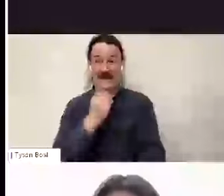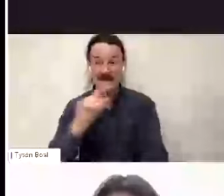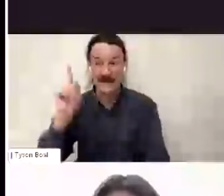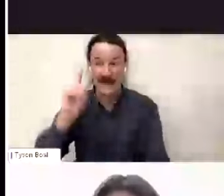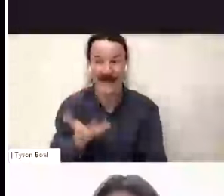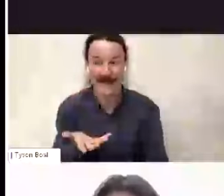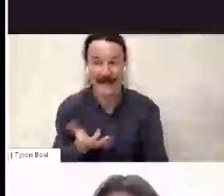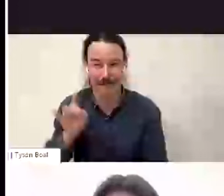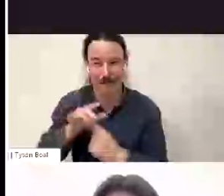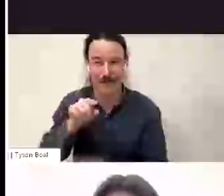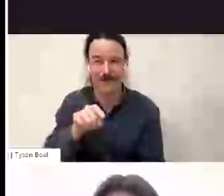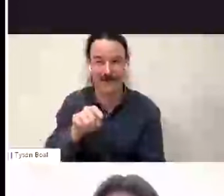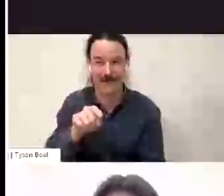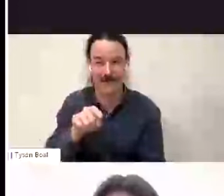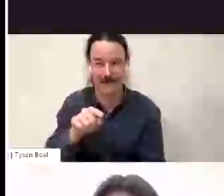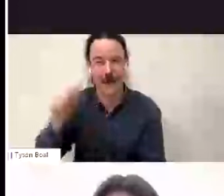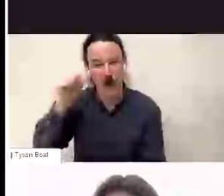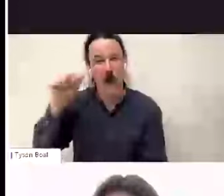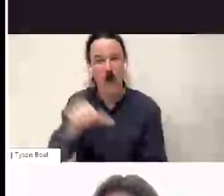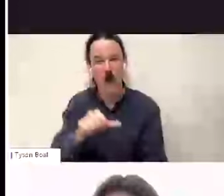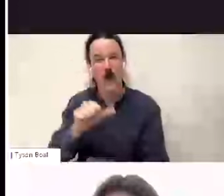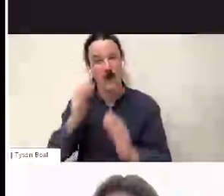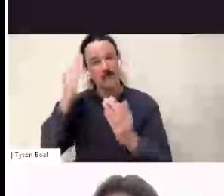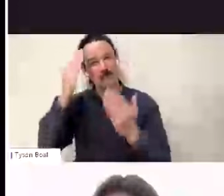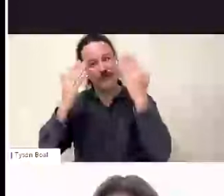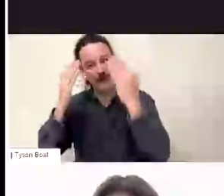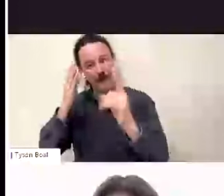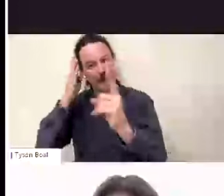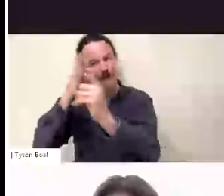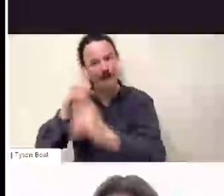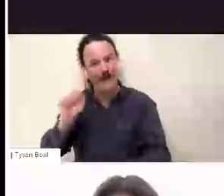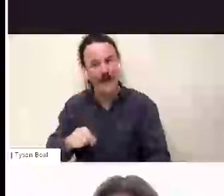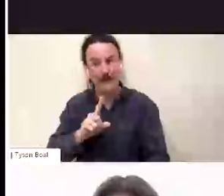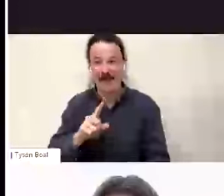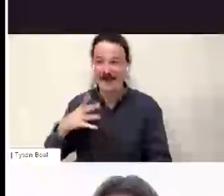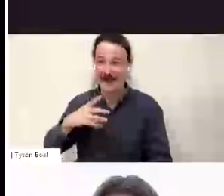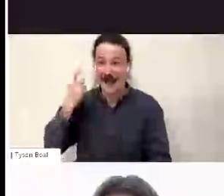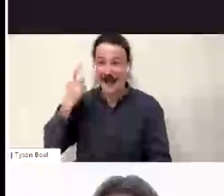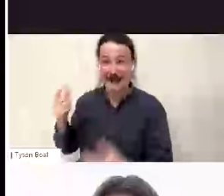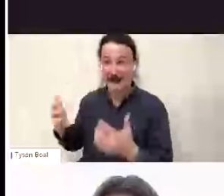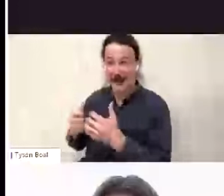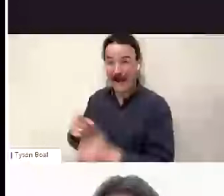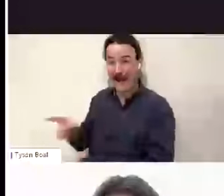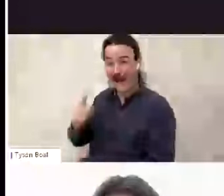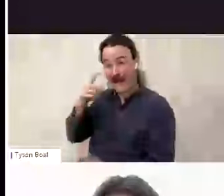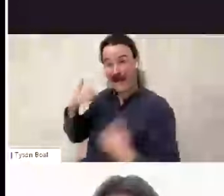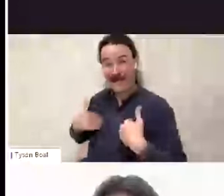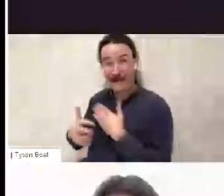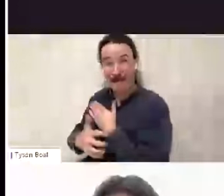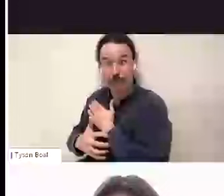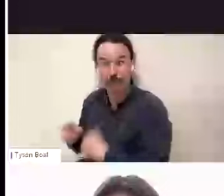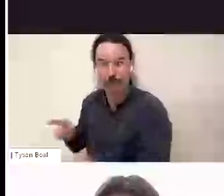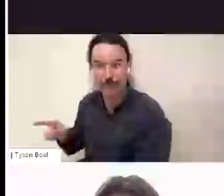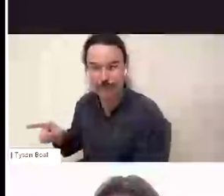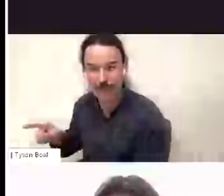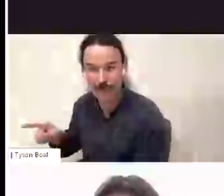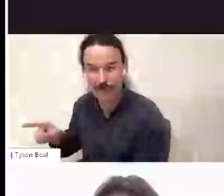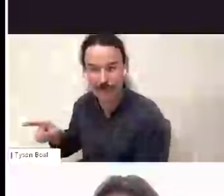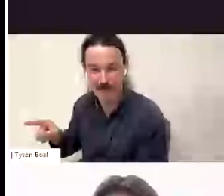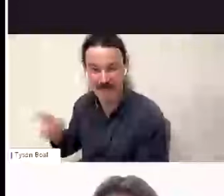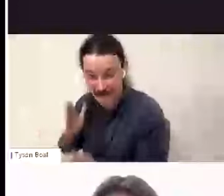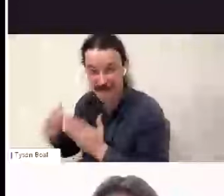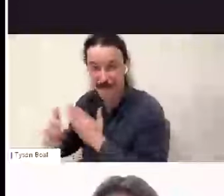But unless we recognize that many of our people live in abject poverty, and that is the first